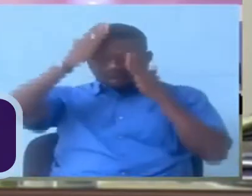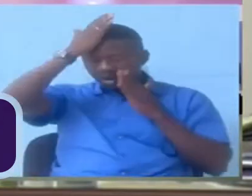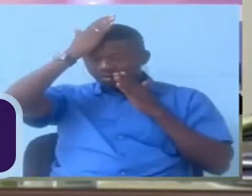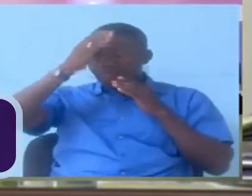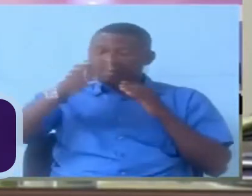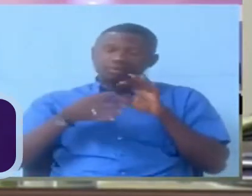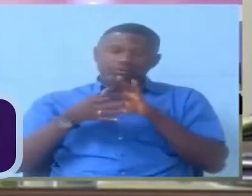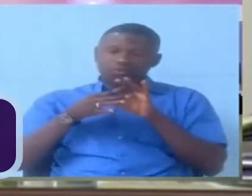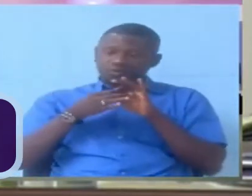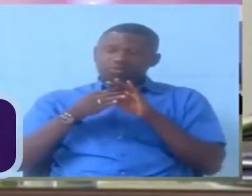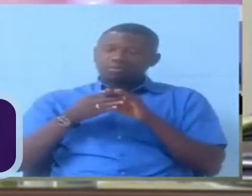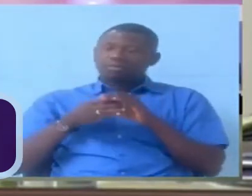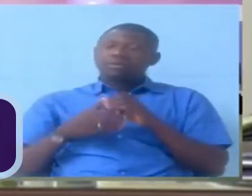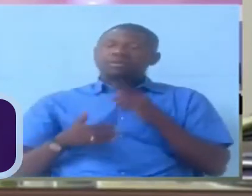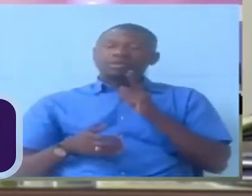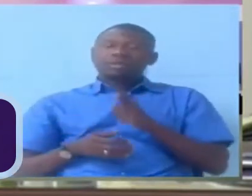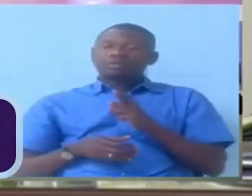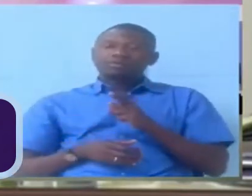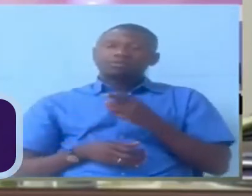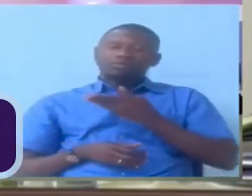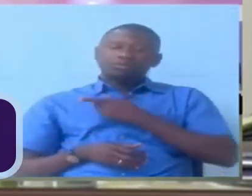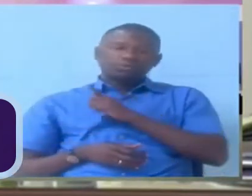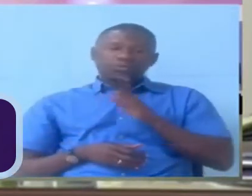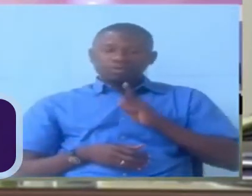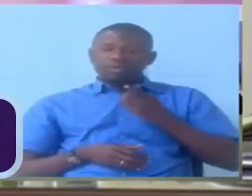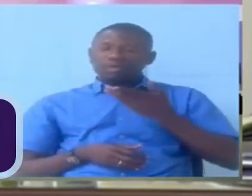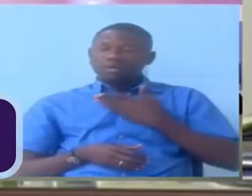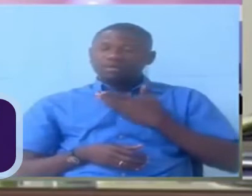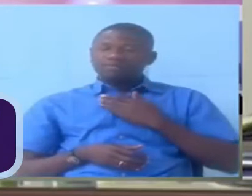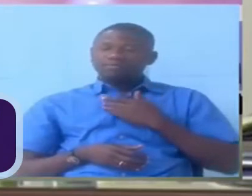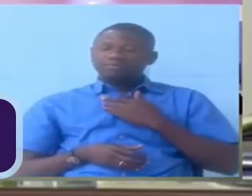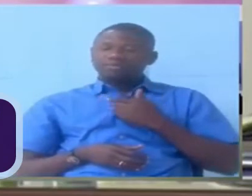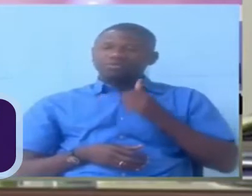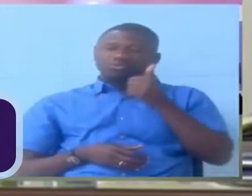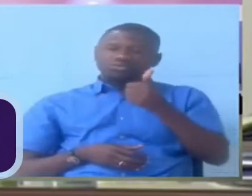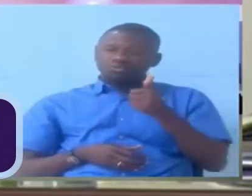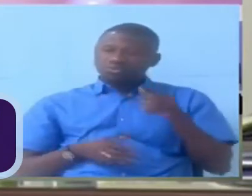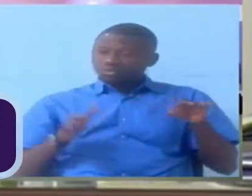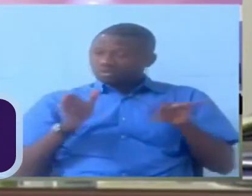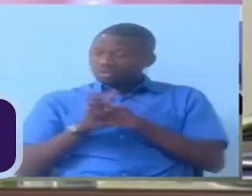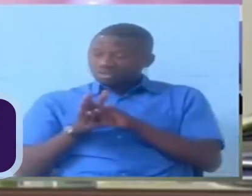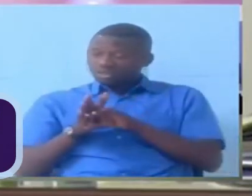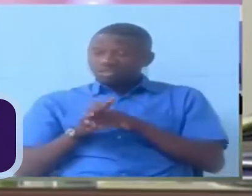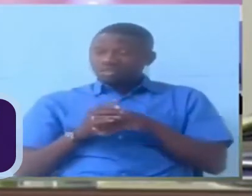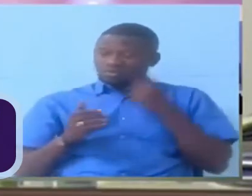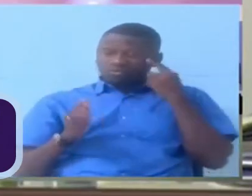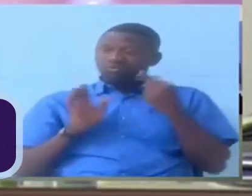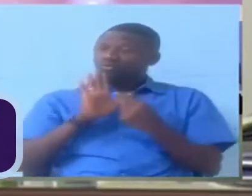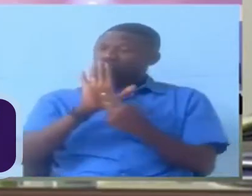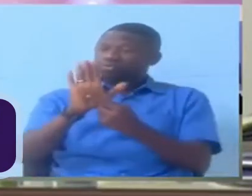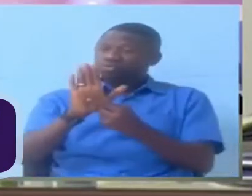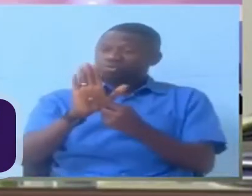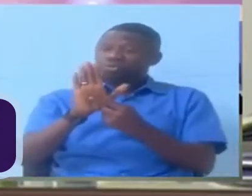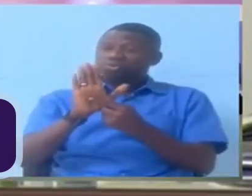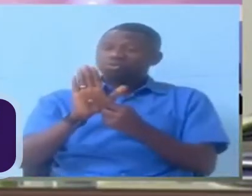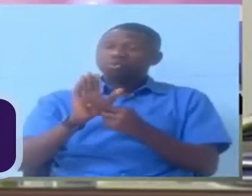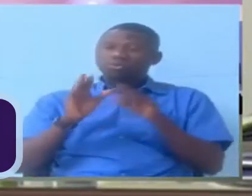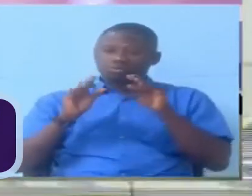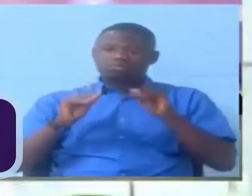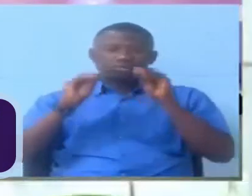are commensurate with their level of academic and professional proficiency. So jarol nyanta makamo le dile la mialan